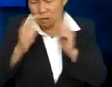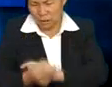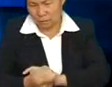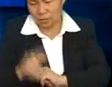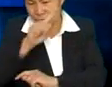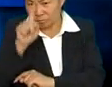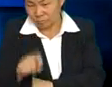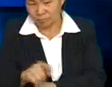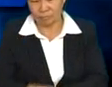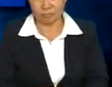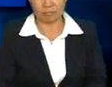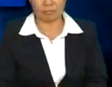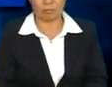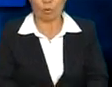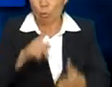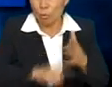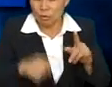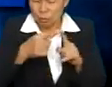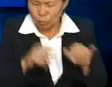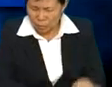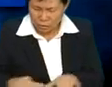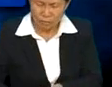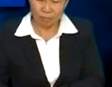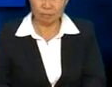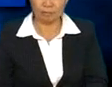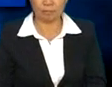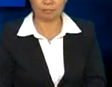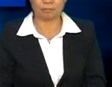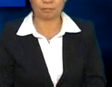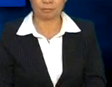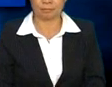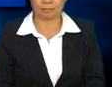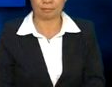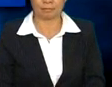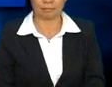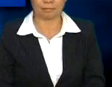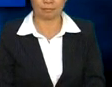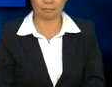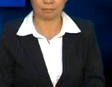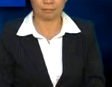what to change, what to measure.